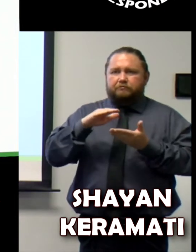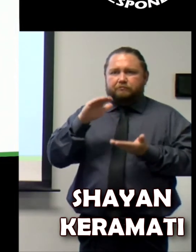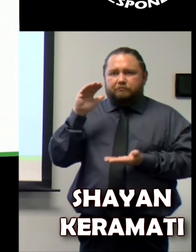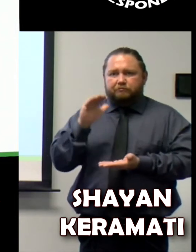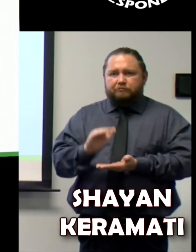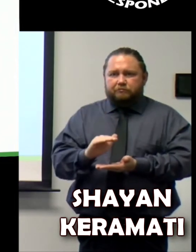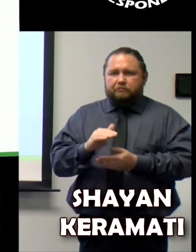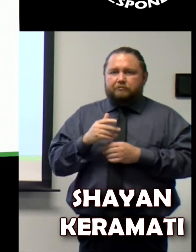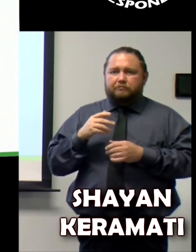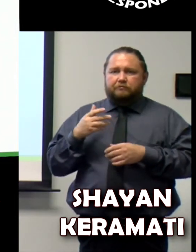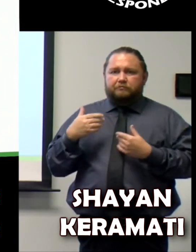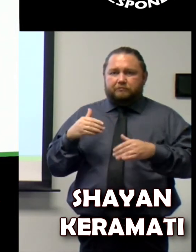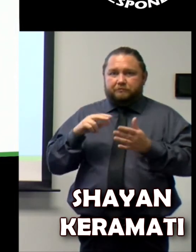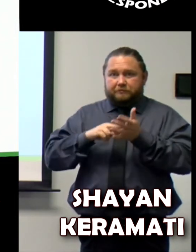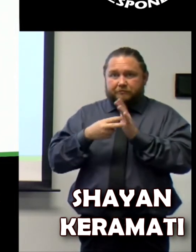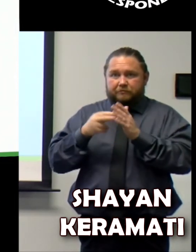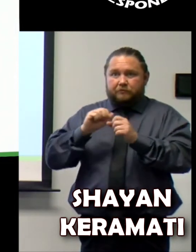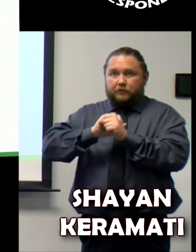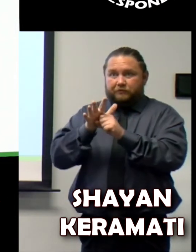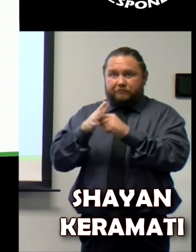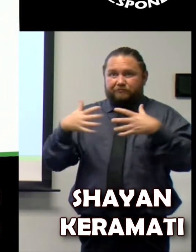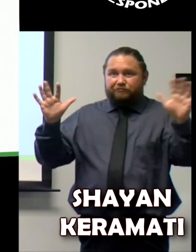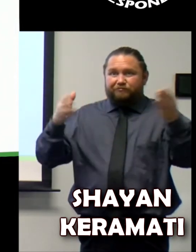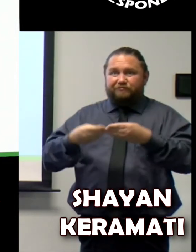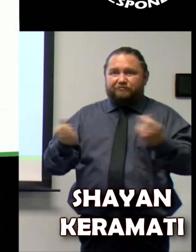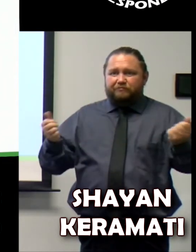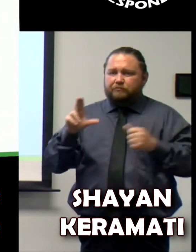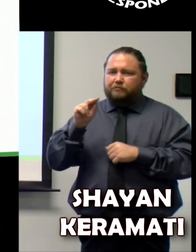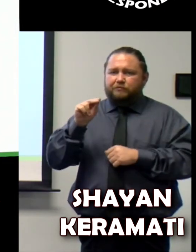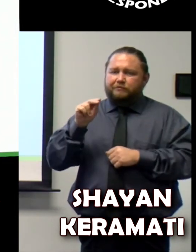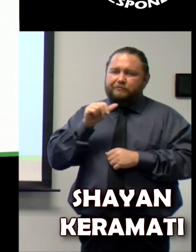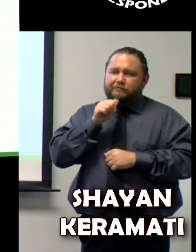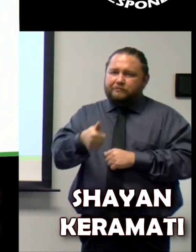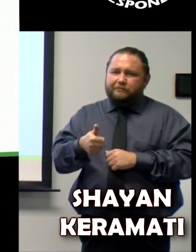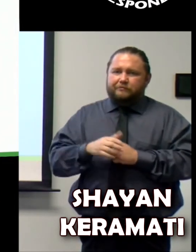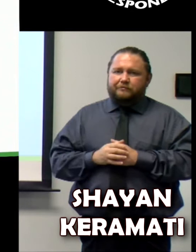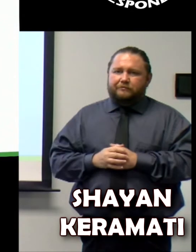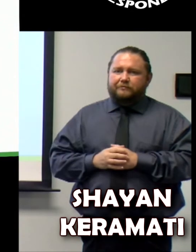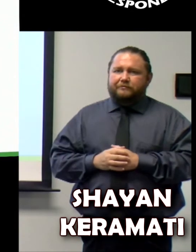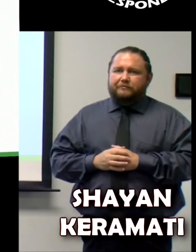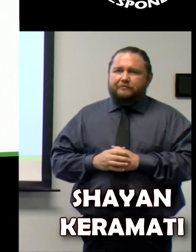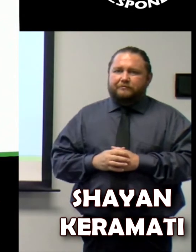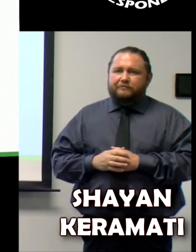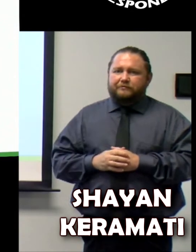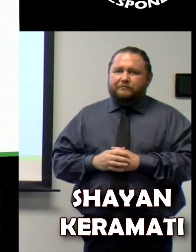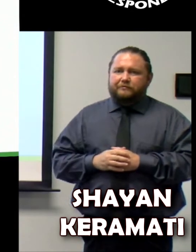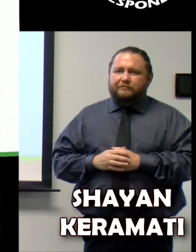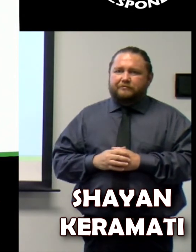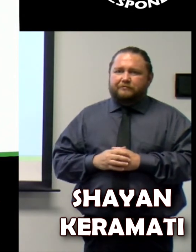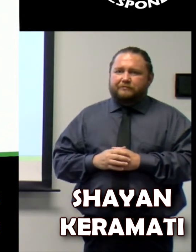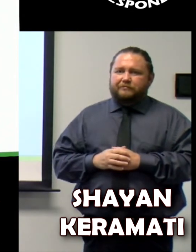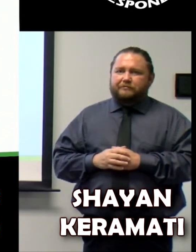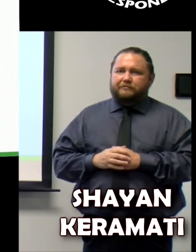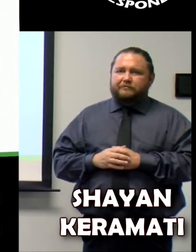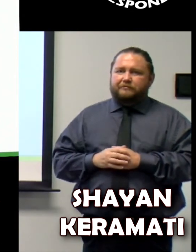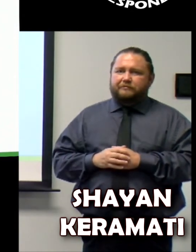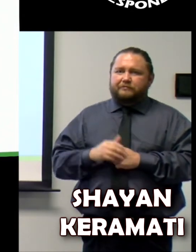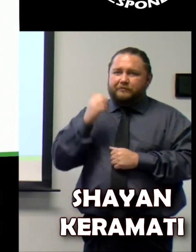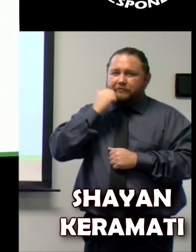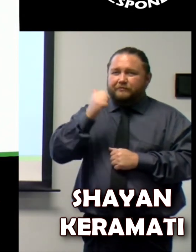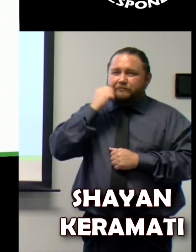daily updates from the state of New Hampshire on the number of cases throughout the state. And as we watch those numbers and as